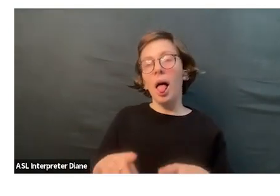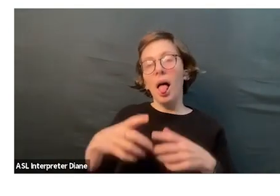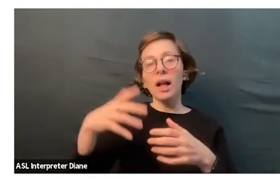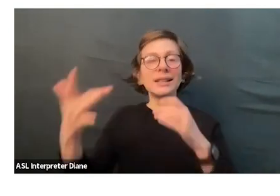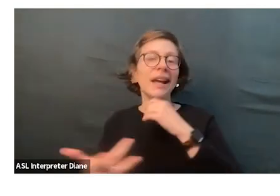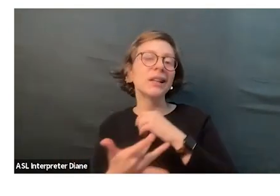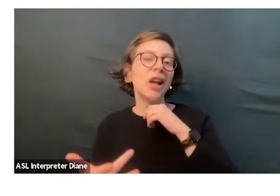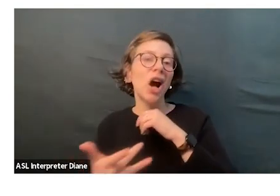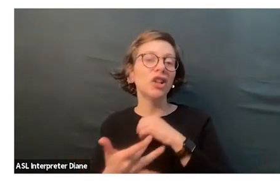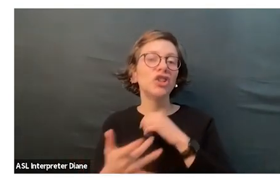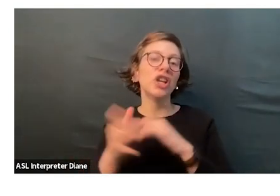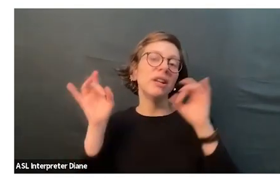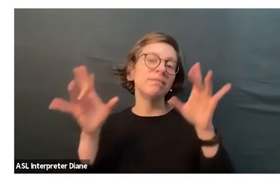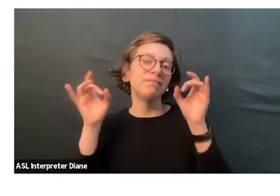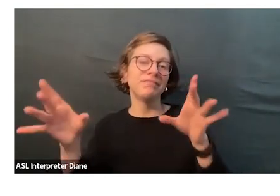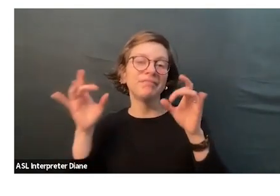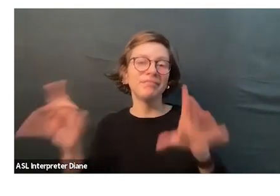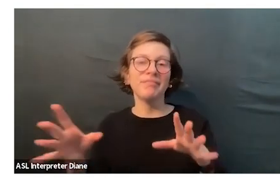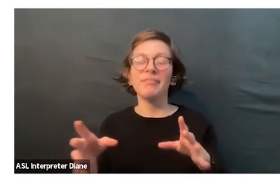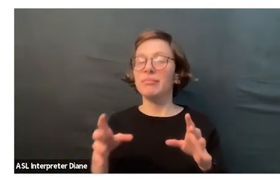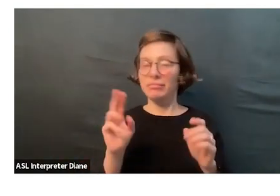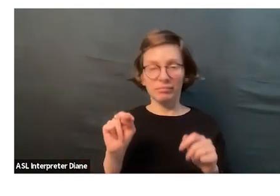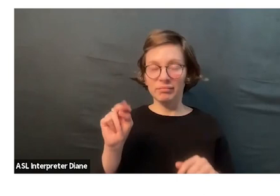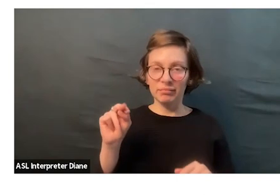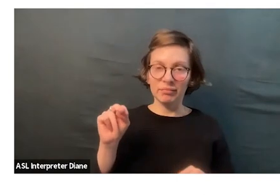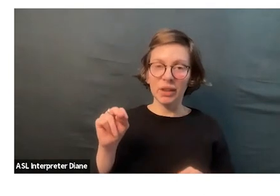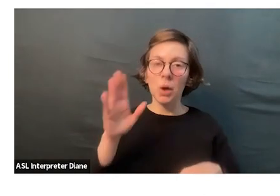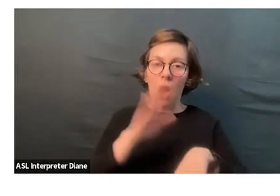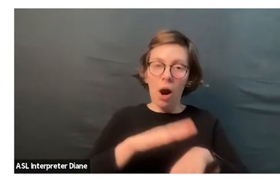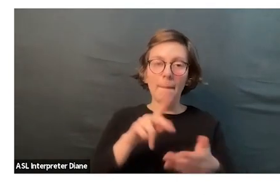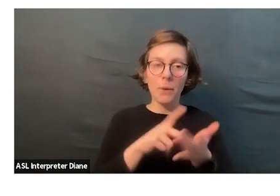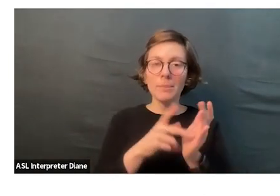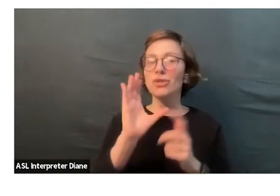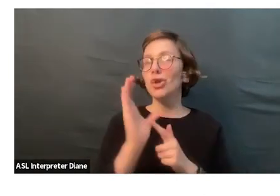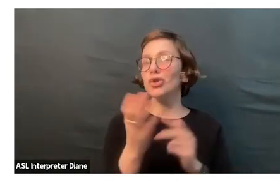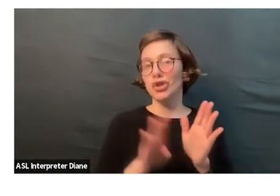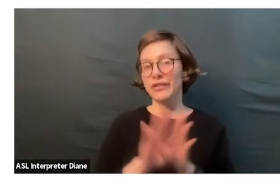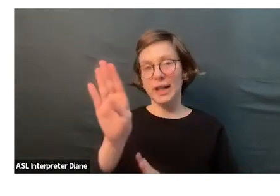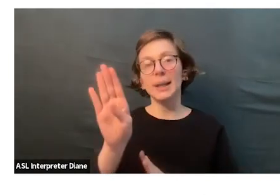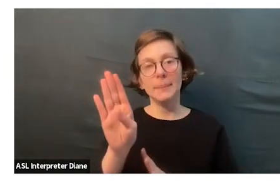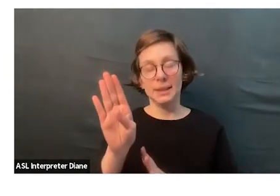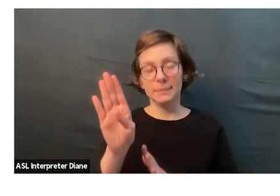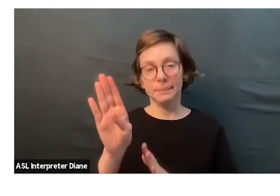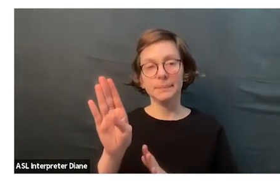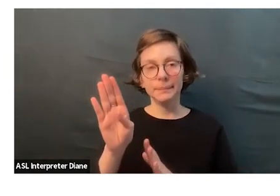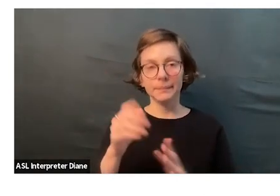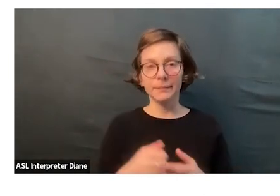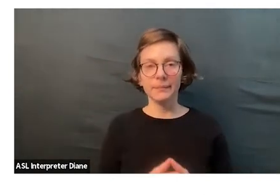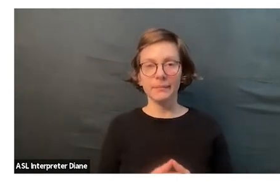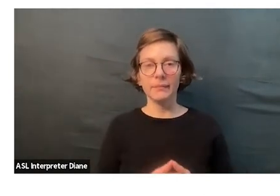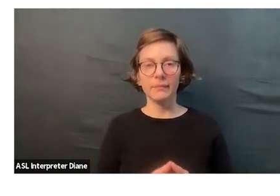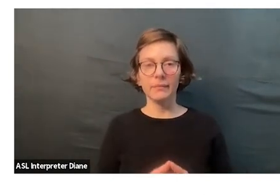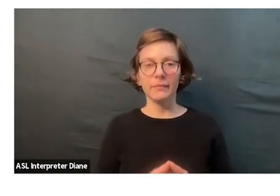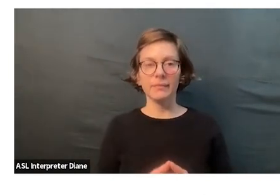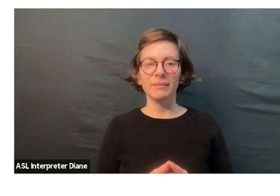of these, quote, missions or encounters was deliberately appropriated. It was crucial,